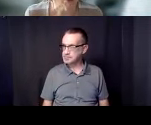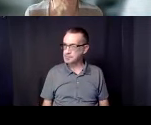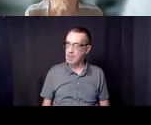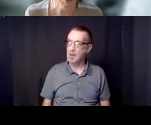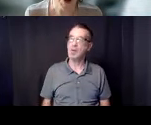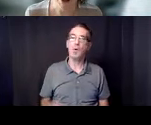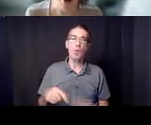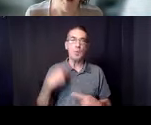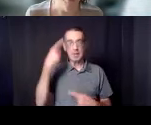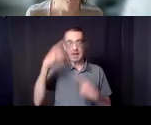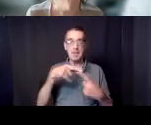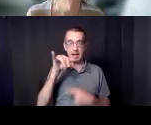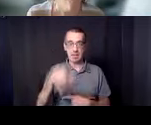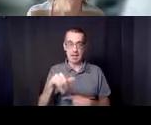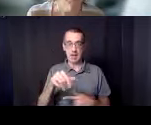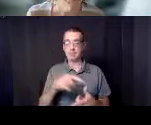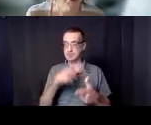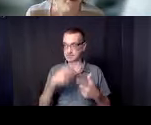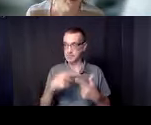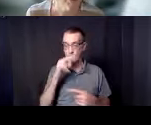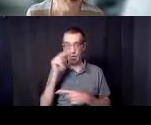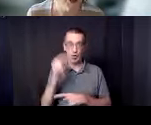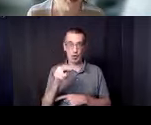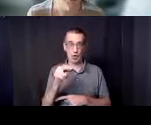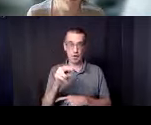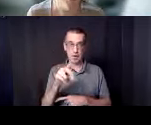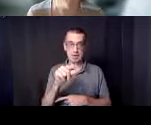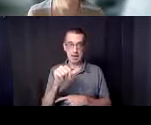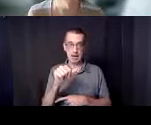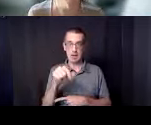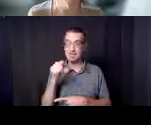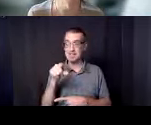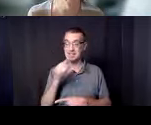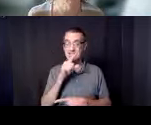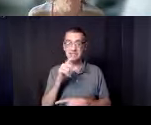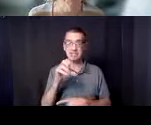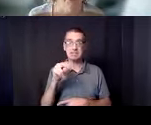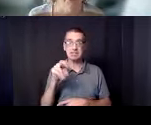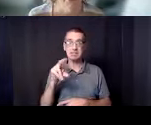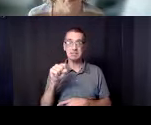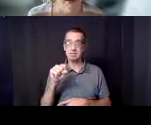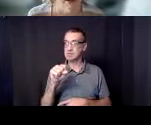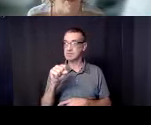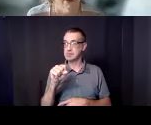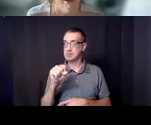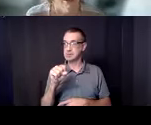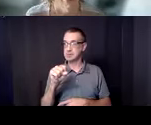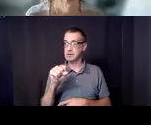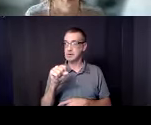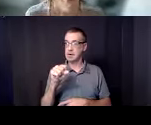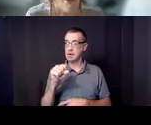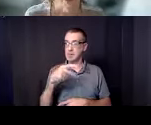So when we think about that then, and then we look at the data. So this is census pulse data